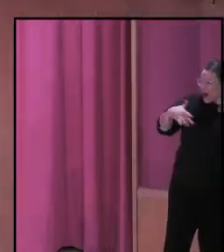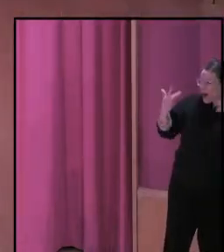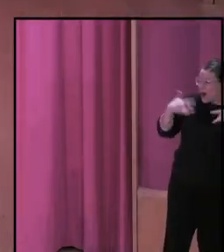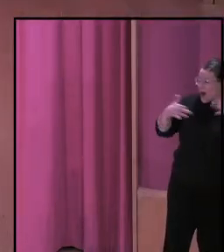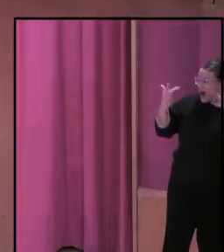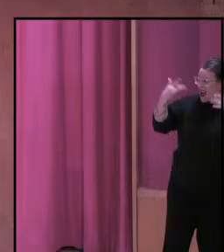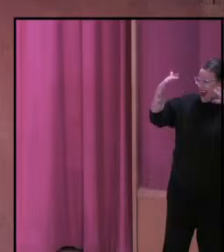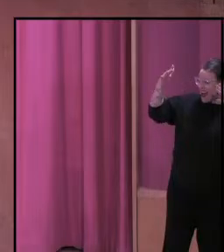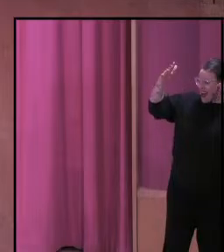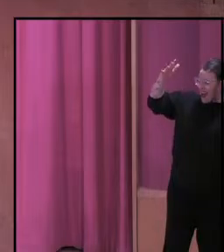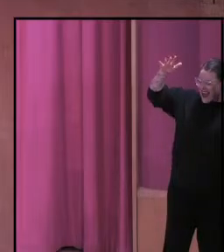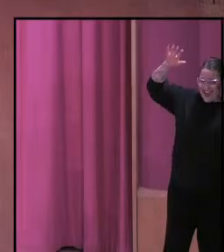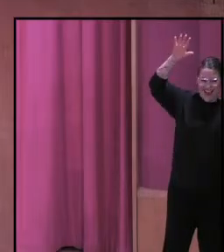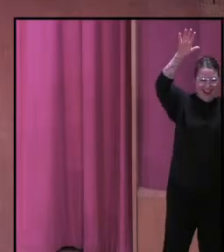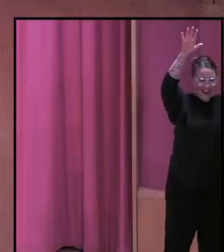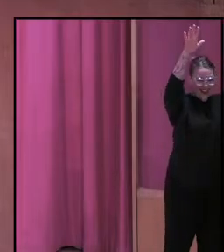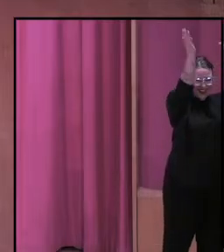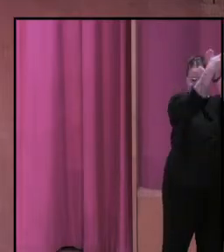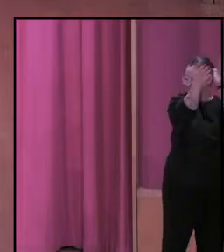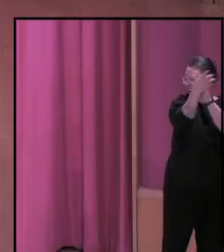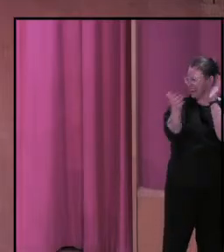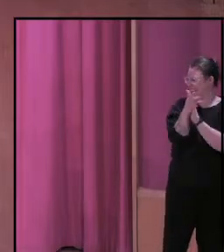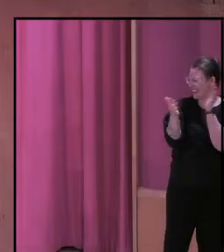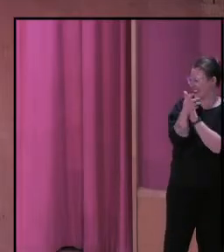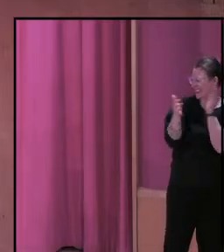All right, let's hear it for Aria.